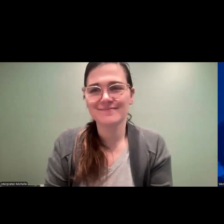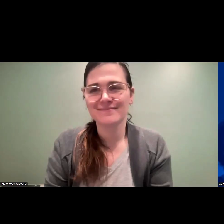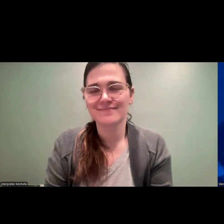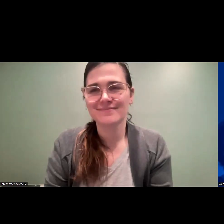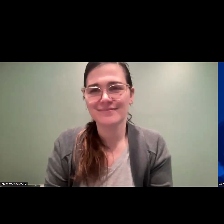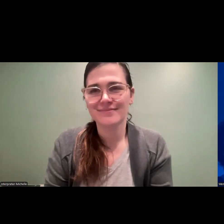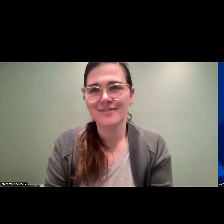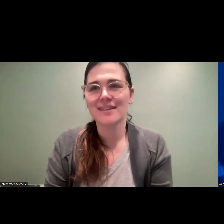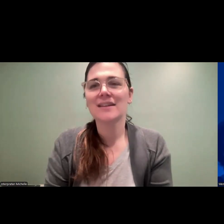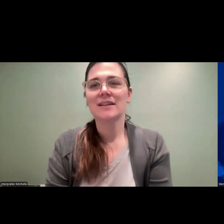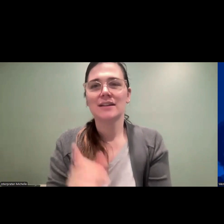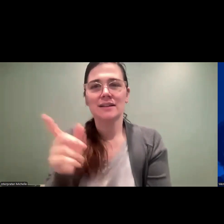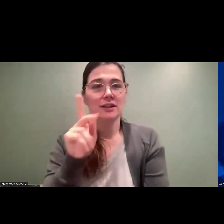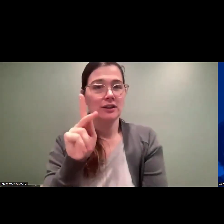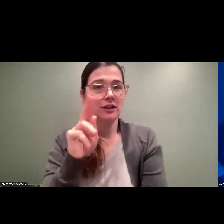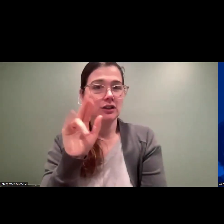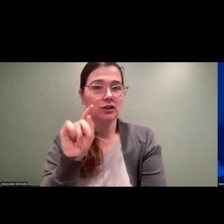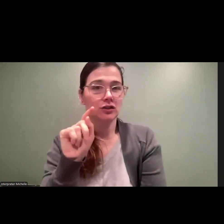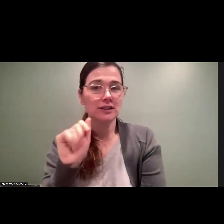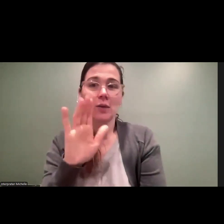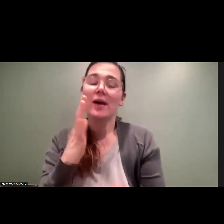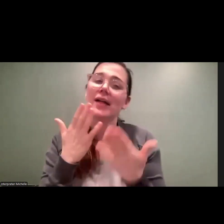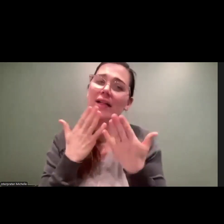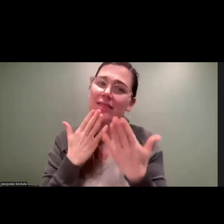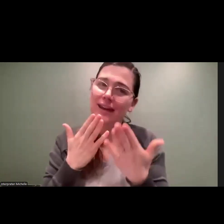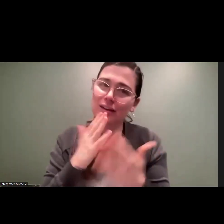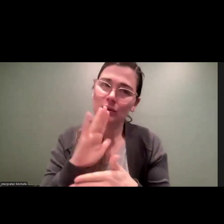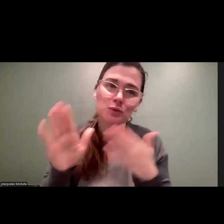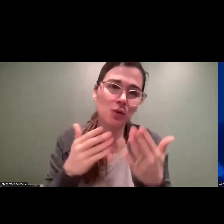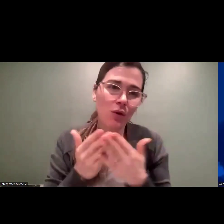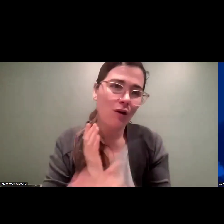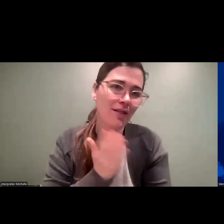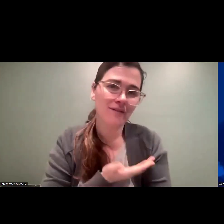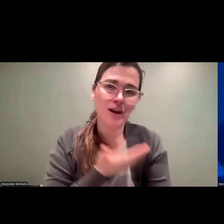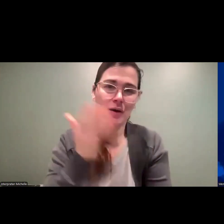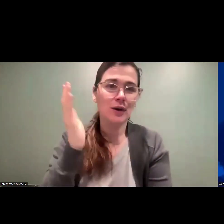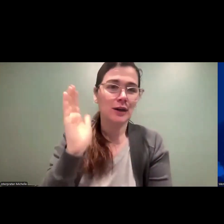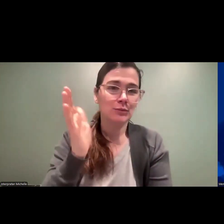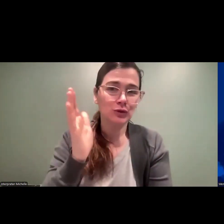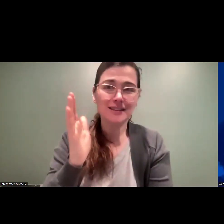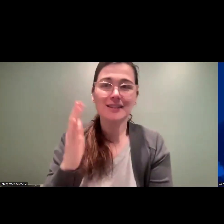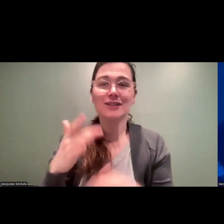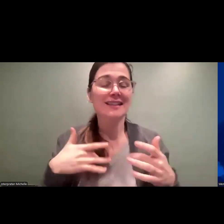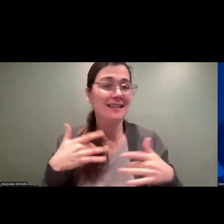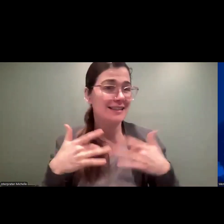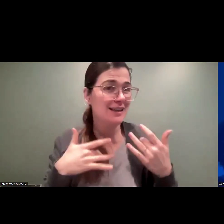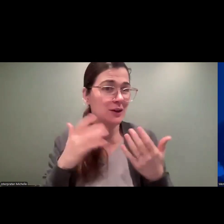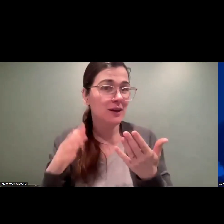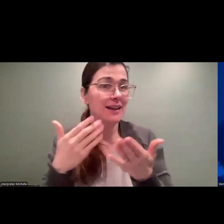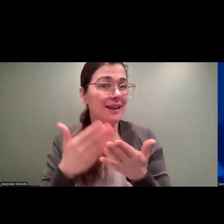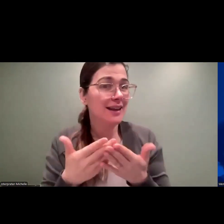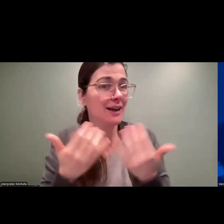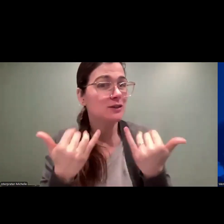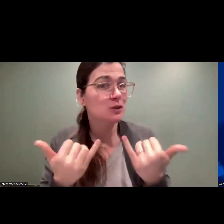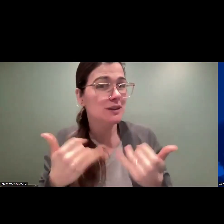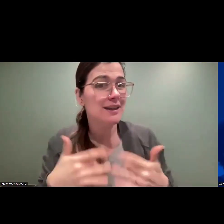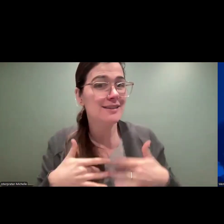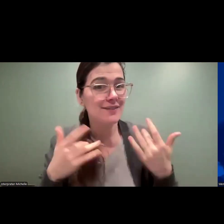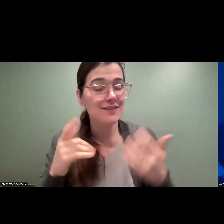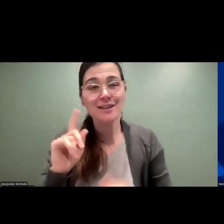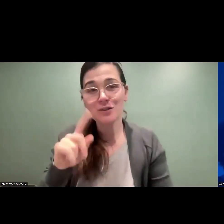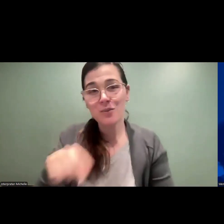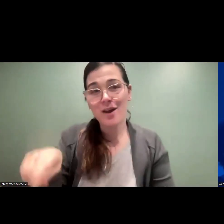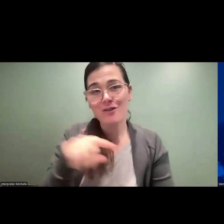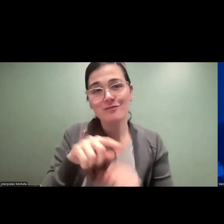Well, thank you so much to all of our presenters. I'm very excited. We are actually going to be getting to the portion of today's event where everyone can have your